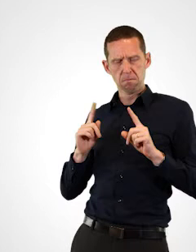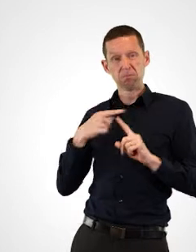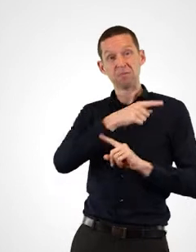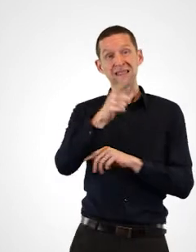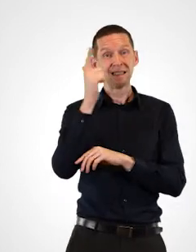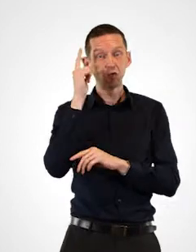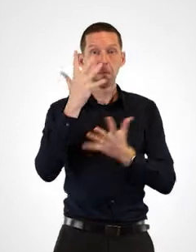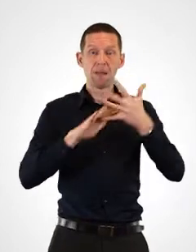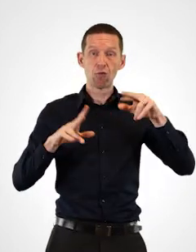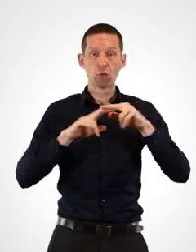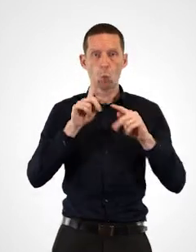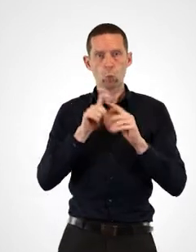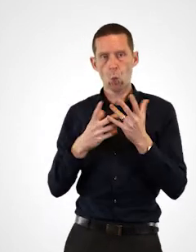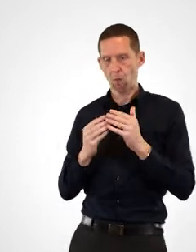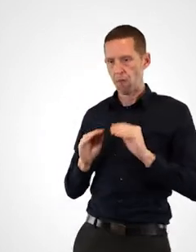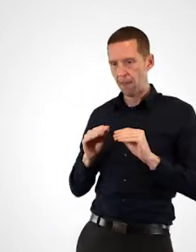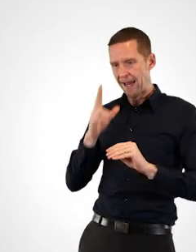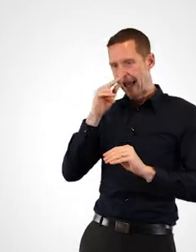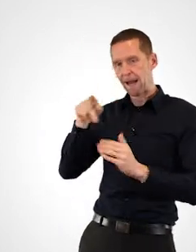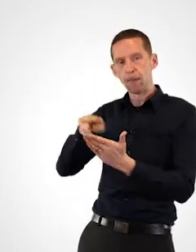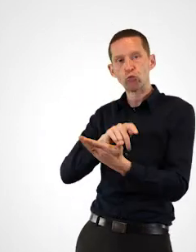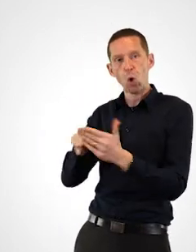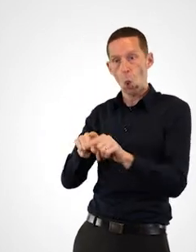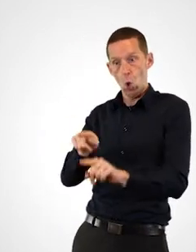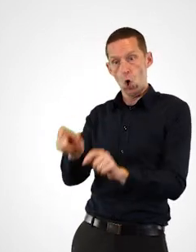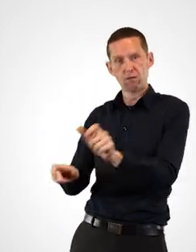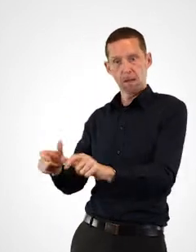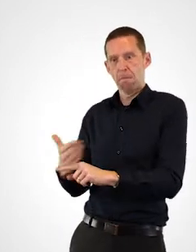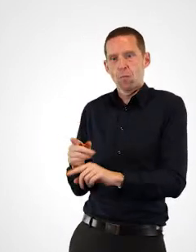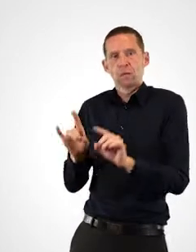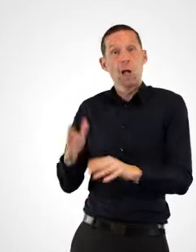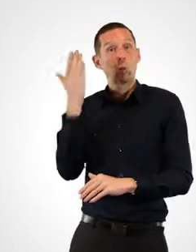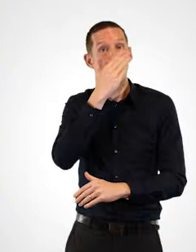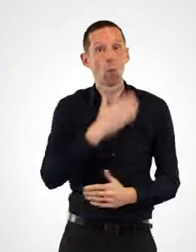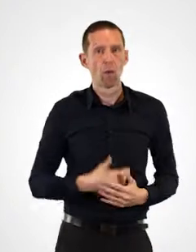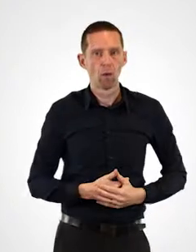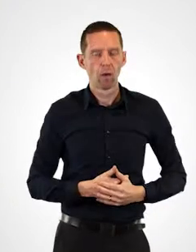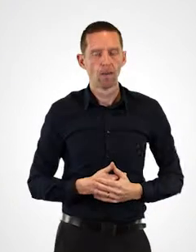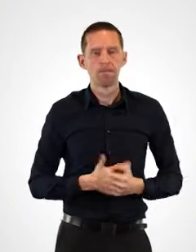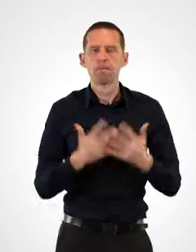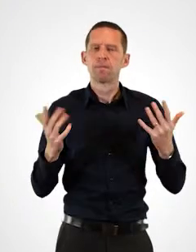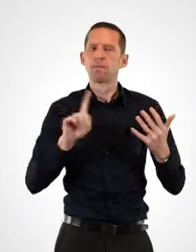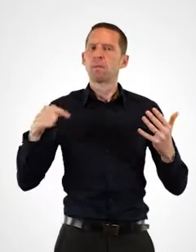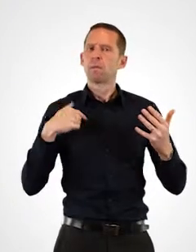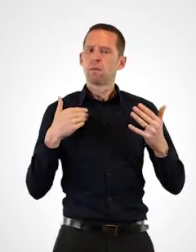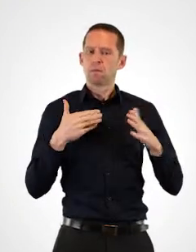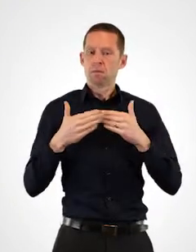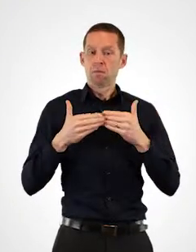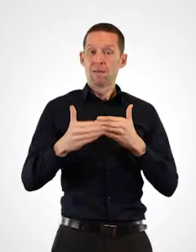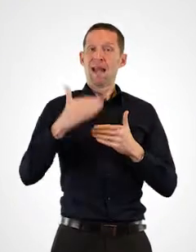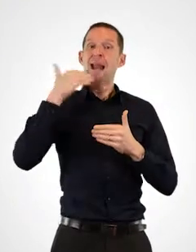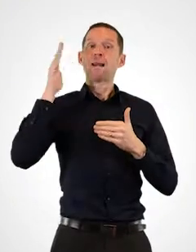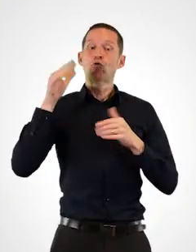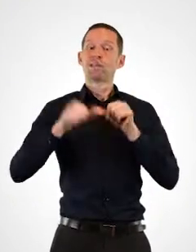and parents are doing with young literacy learners before they begin schooling. We've organized the lecture series